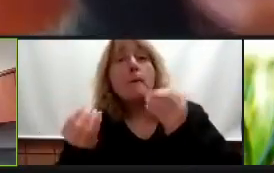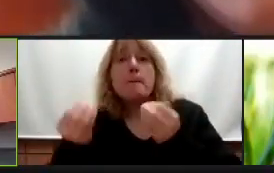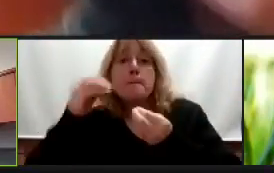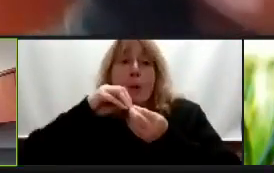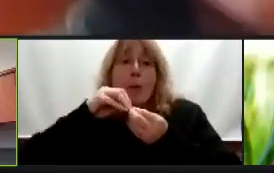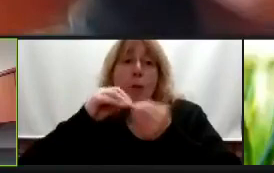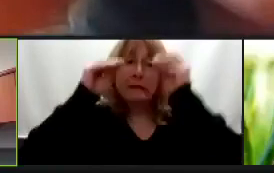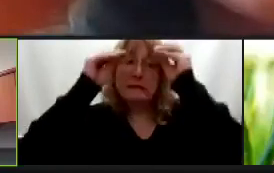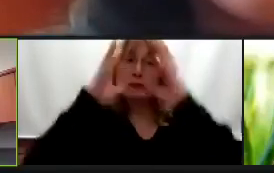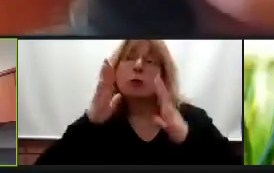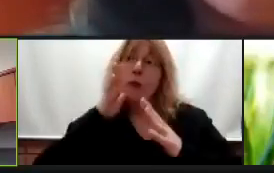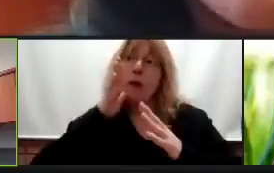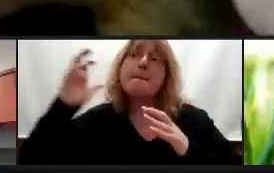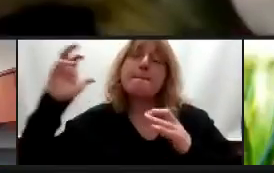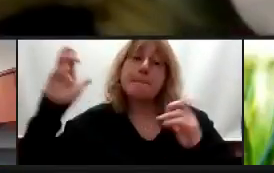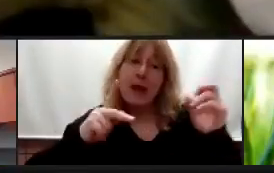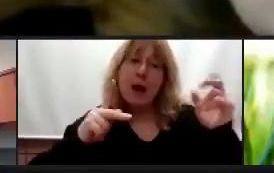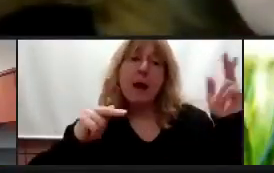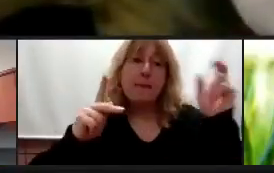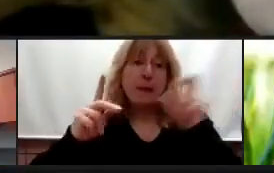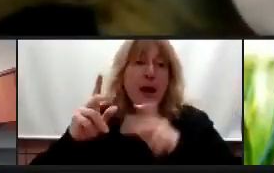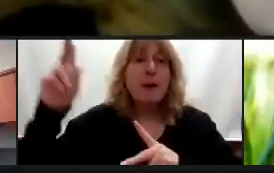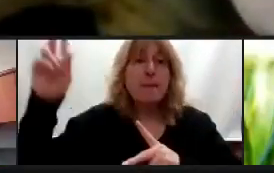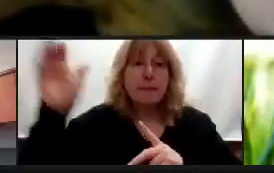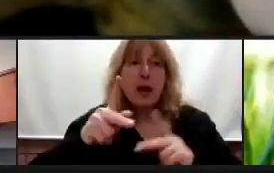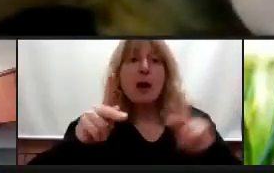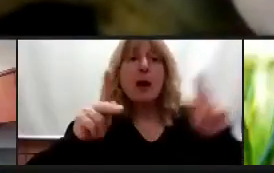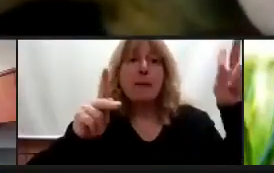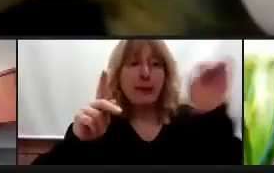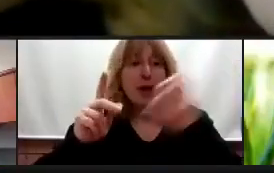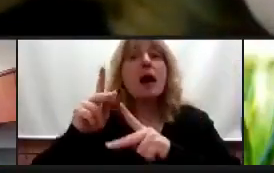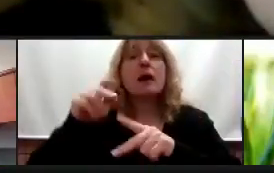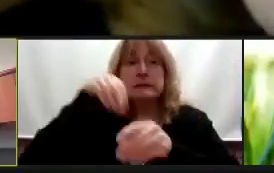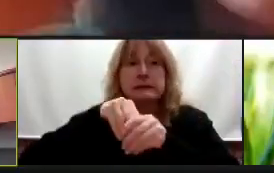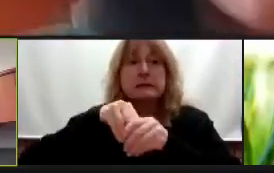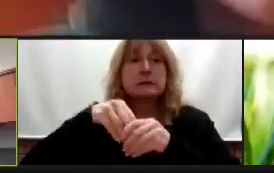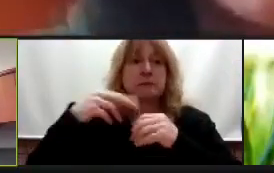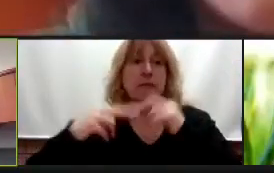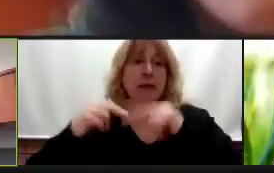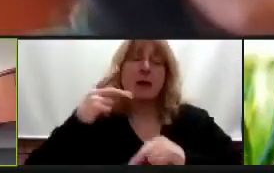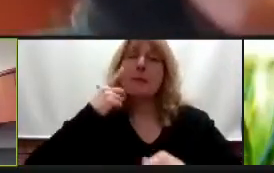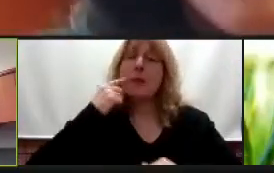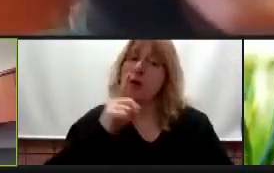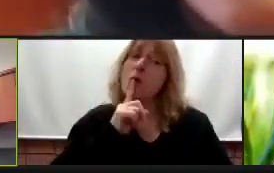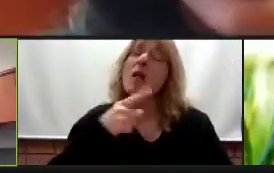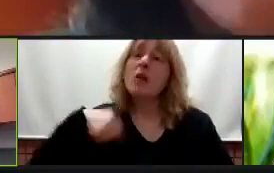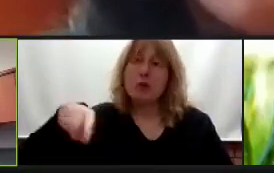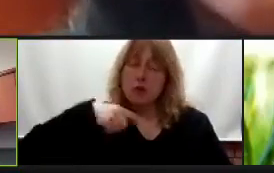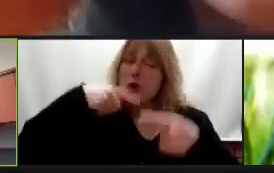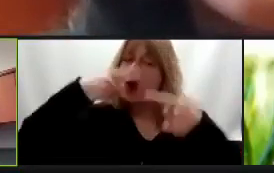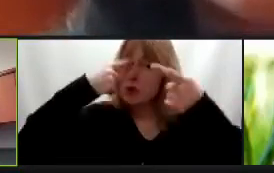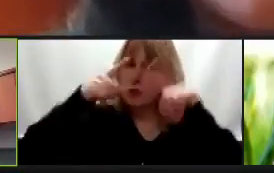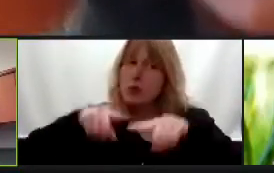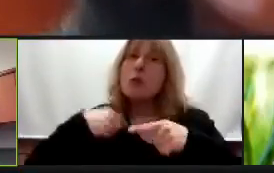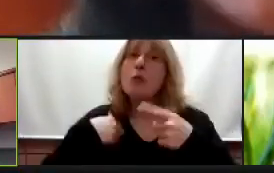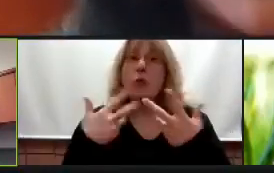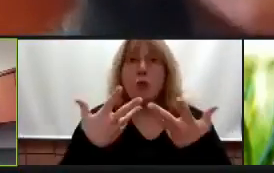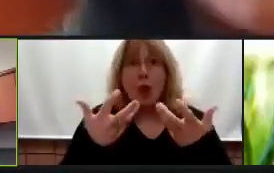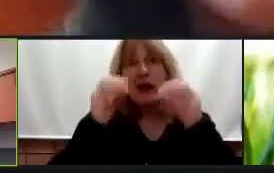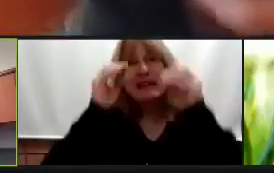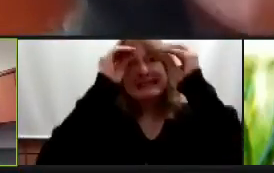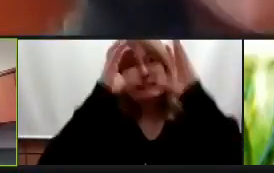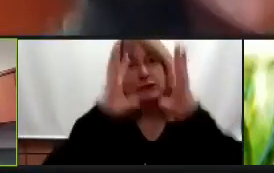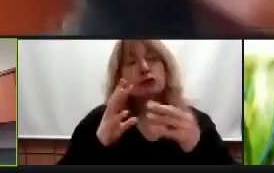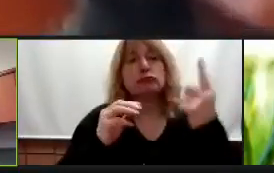agree that teachers, we really do want our teachers in front of our students. You know, when you think about it, we opened in September,